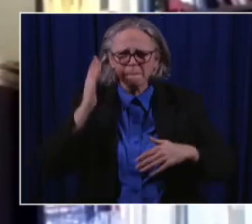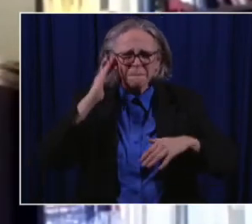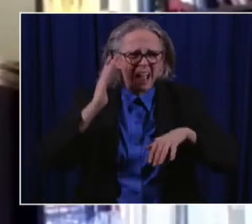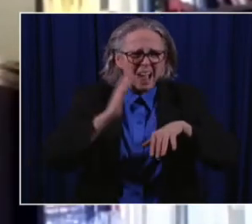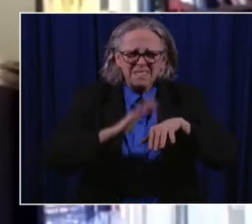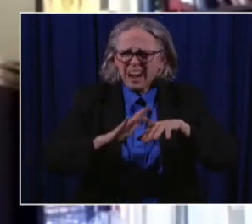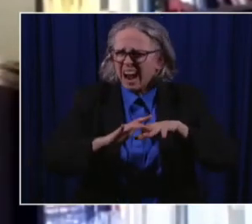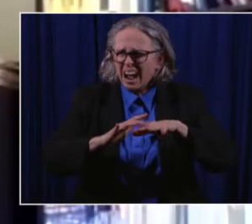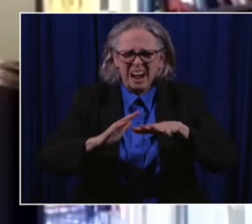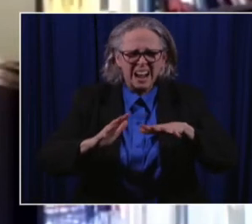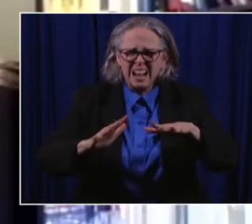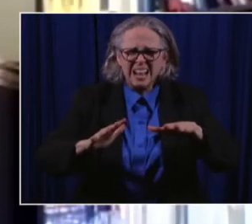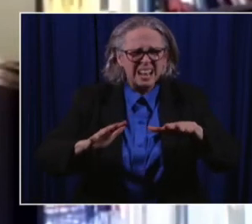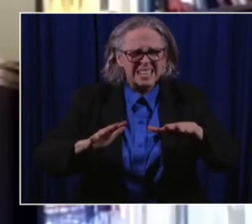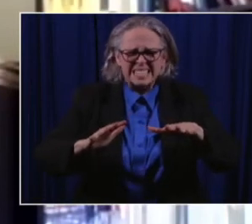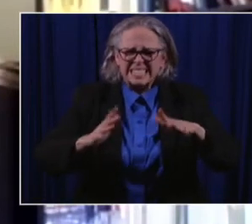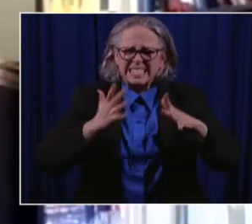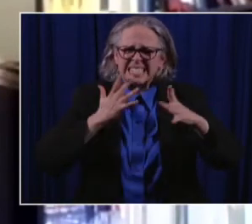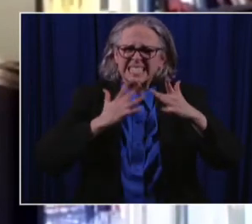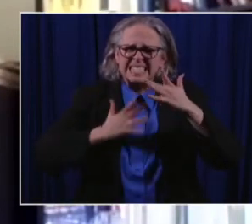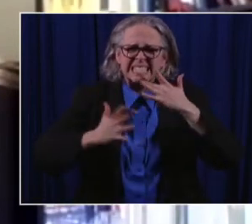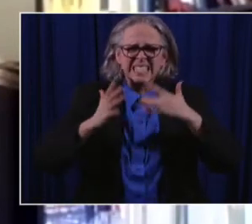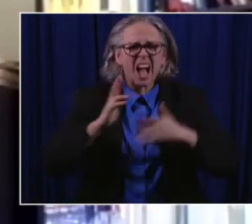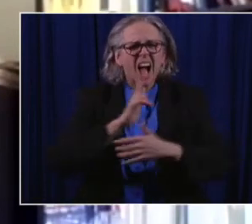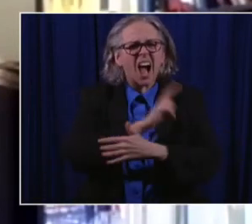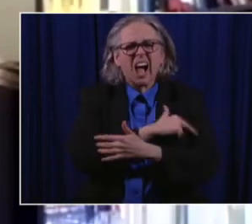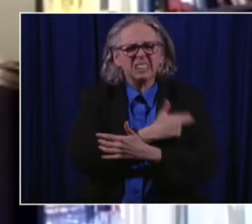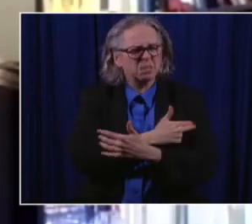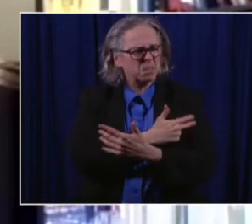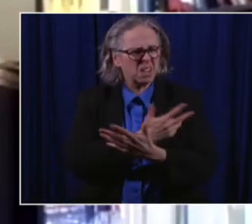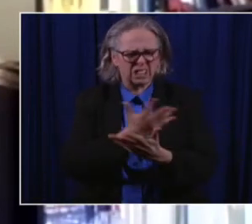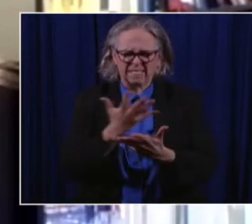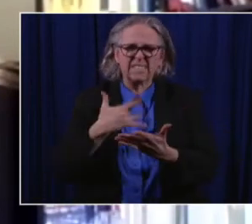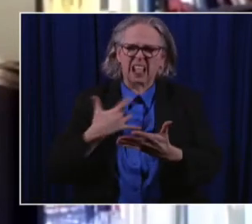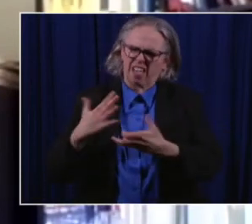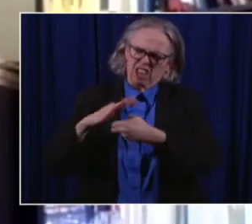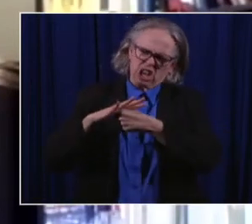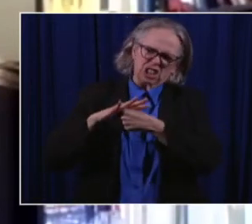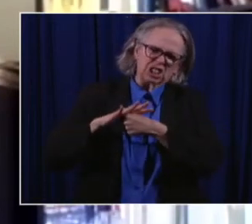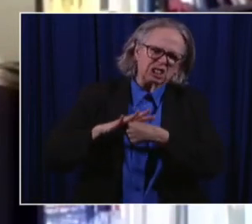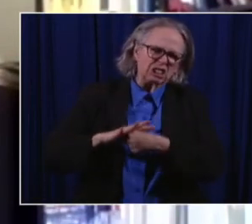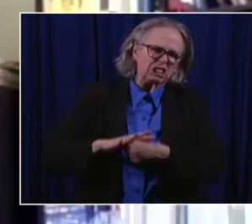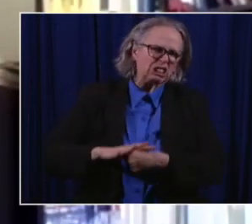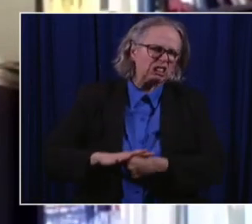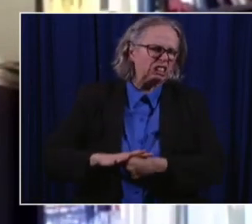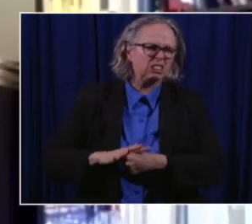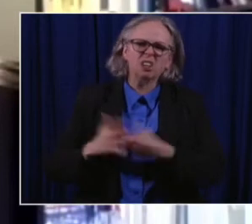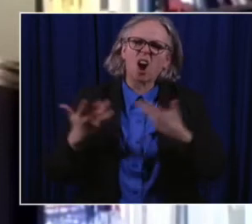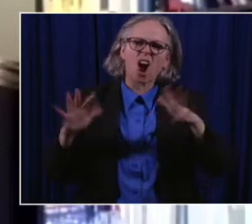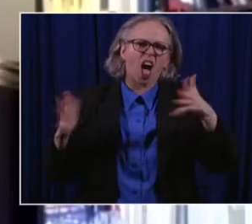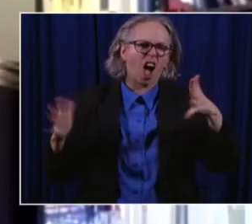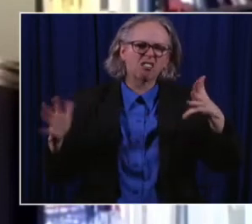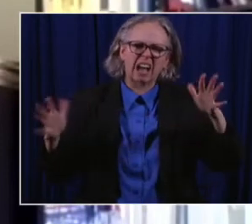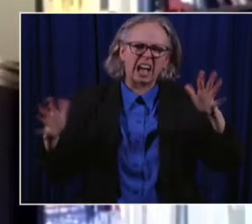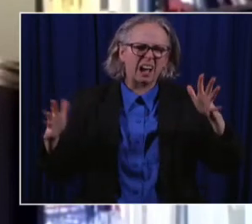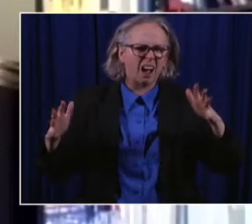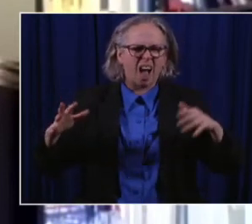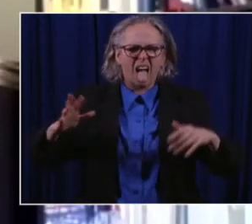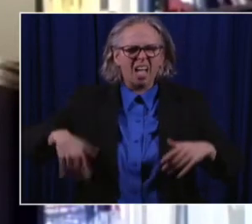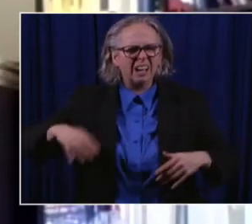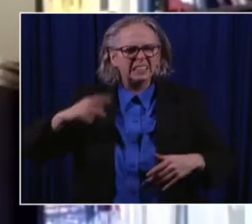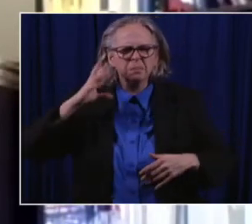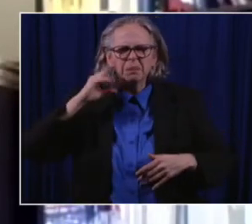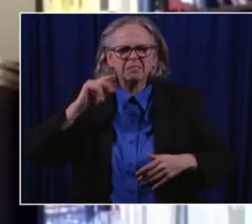our hospitals are being stressed to the extreme, and we haven't even seen the fallout from infections that occurred over Thanksgiving, as Dr. Thomas outlined. So people